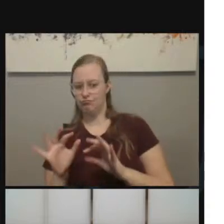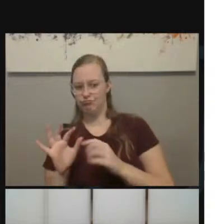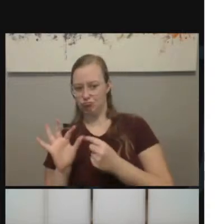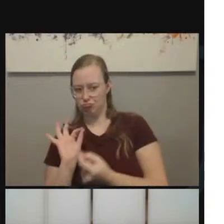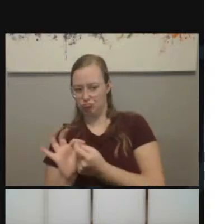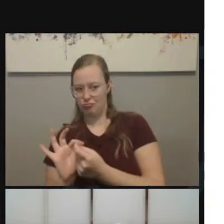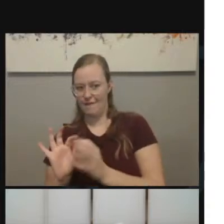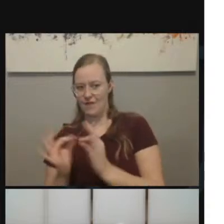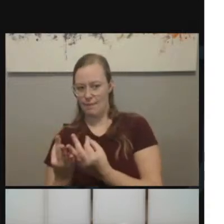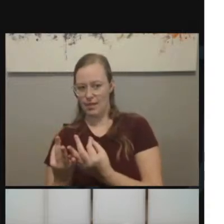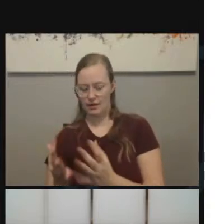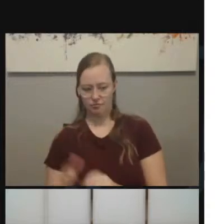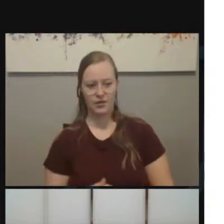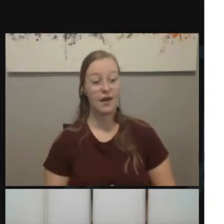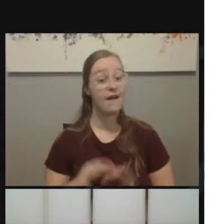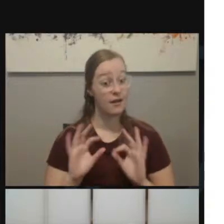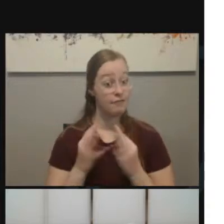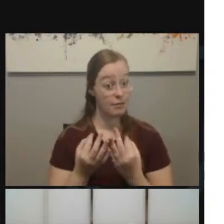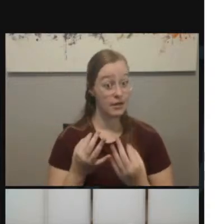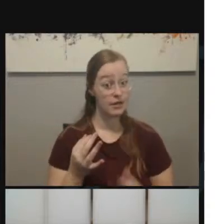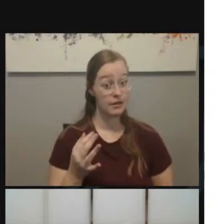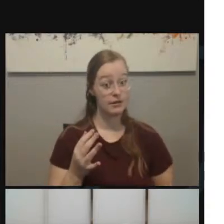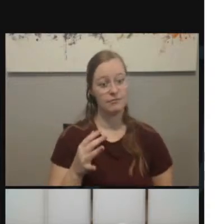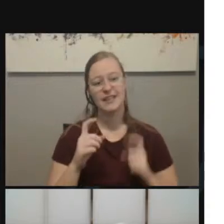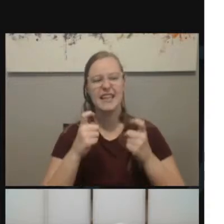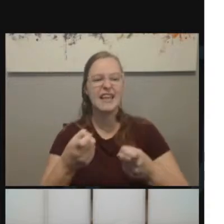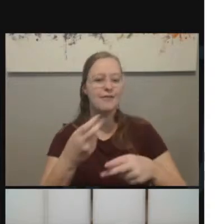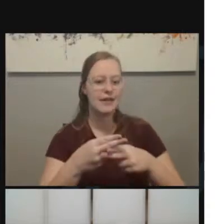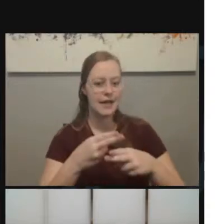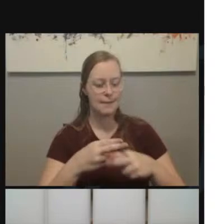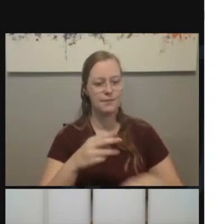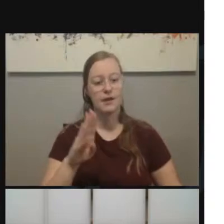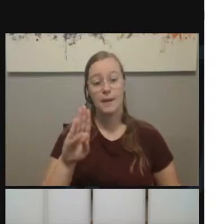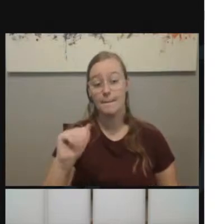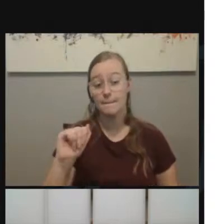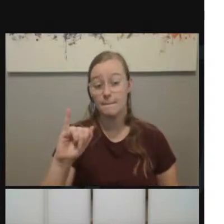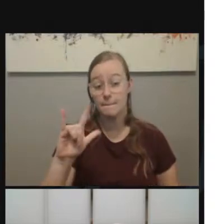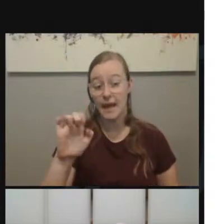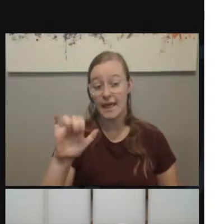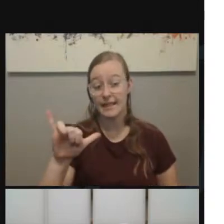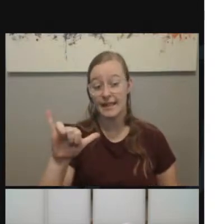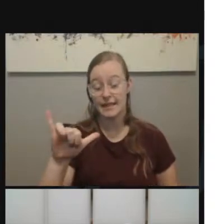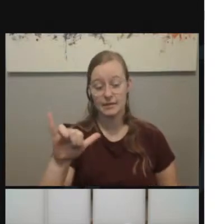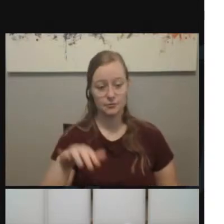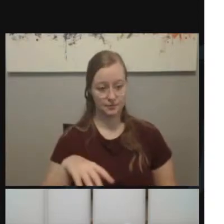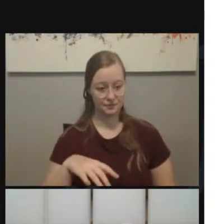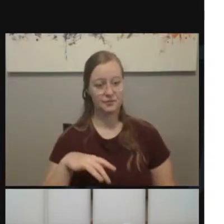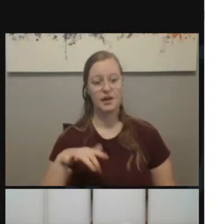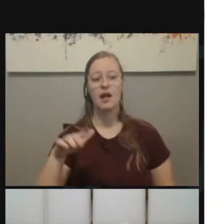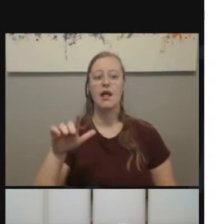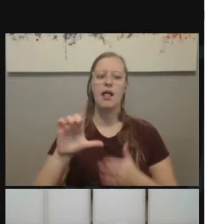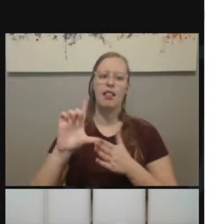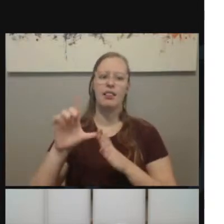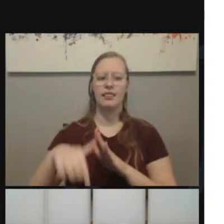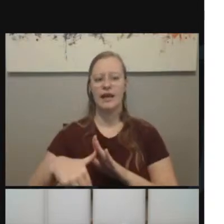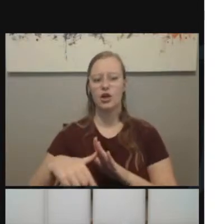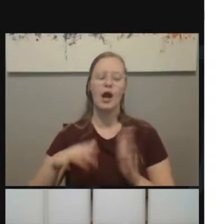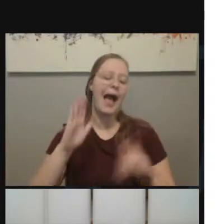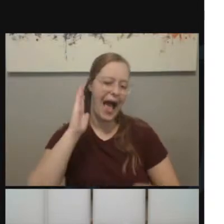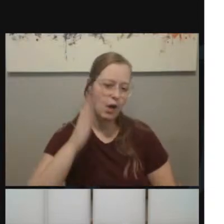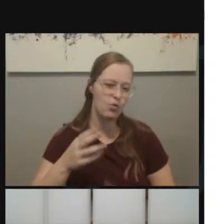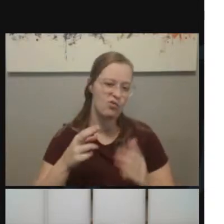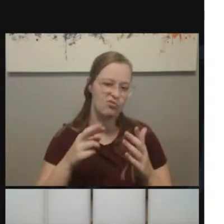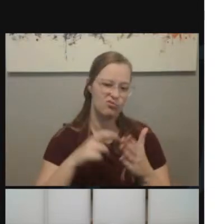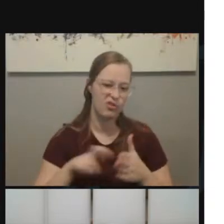The family of their given name was the Baileys, later, and I'll be referring to them